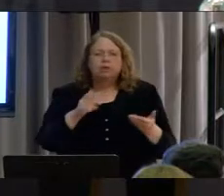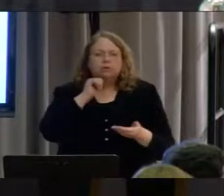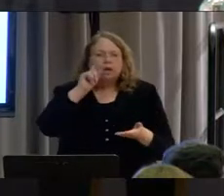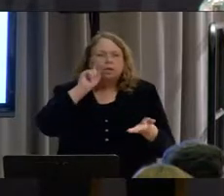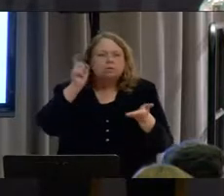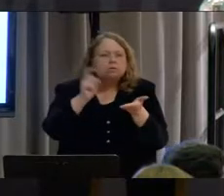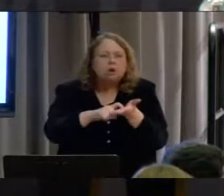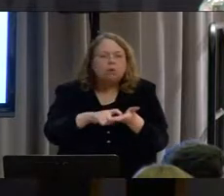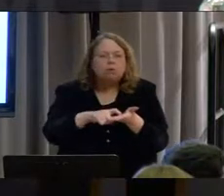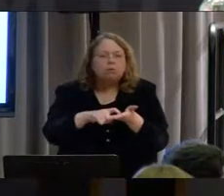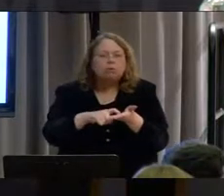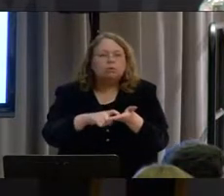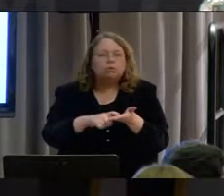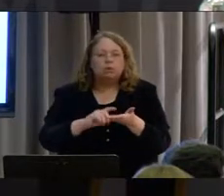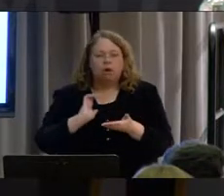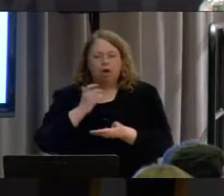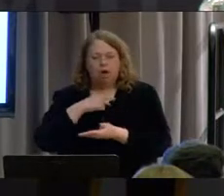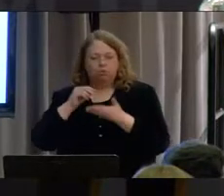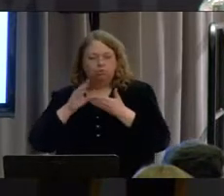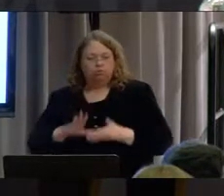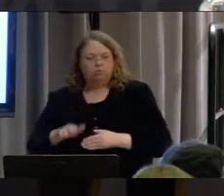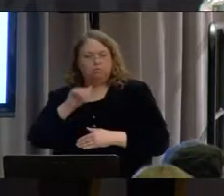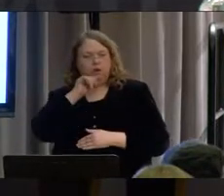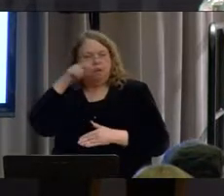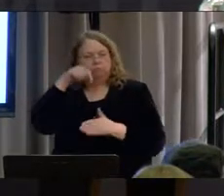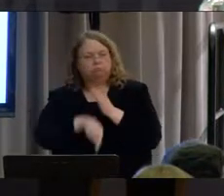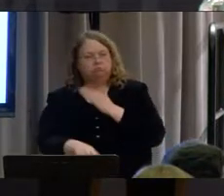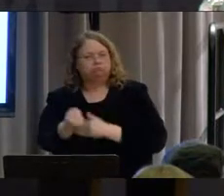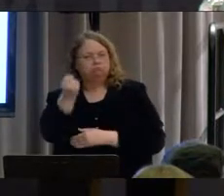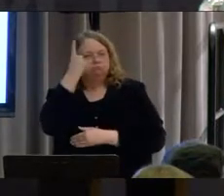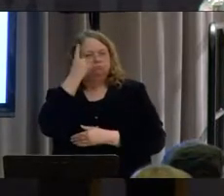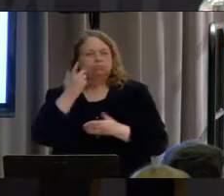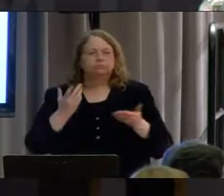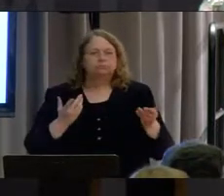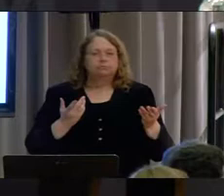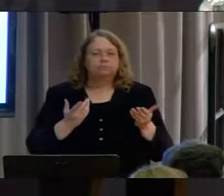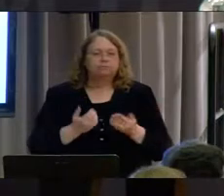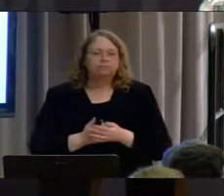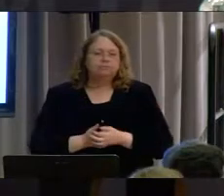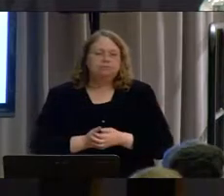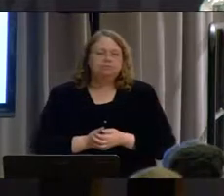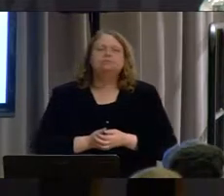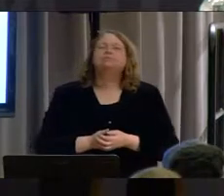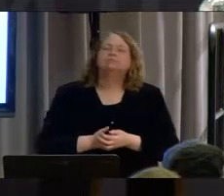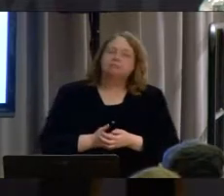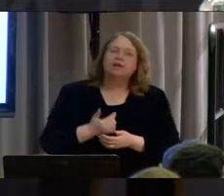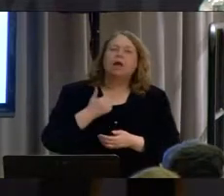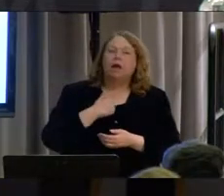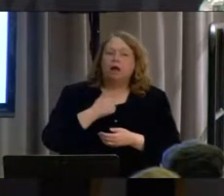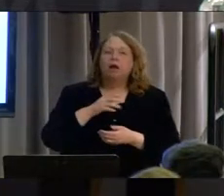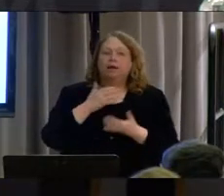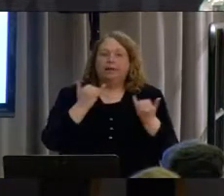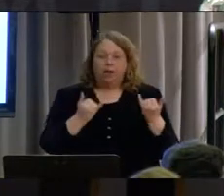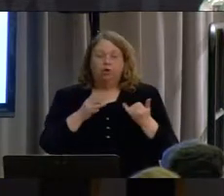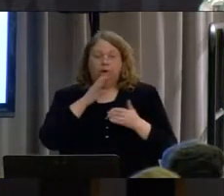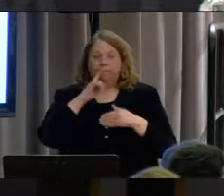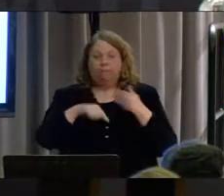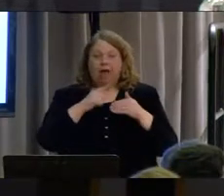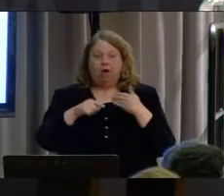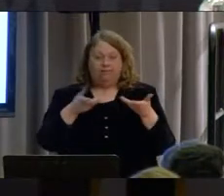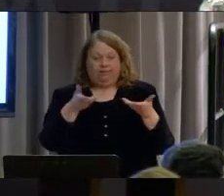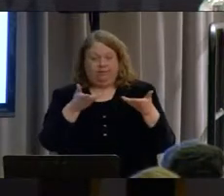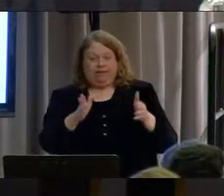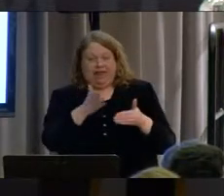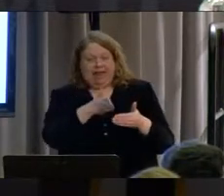that? For our students not to understand it. The thing that I'm giving a talk now, ending the Civil War, which I